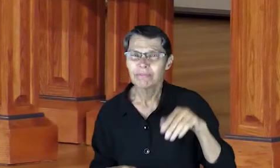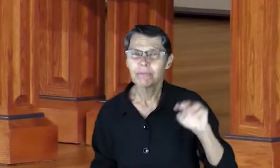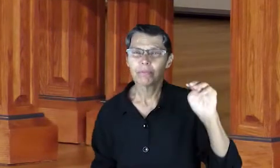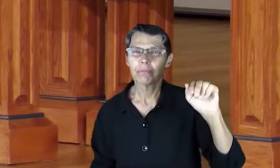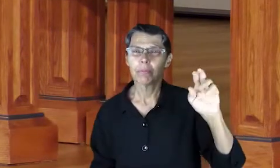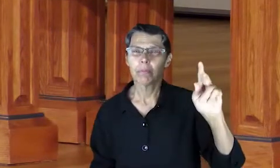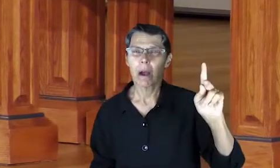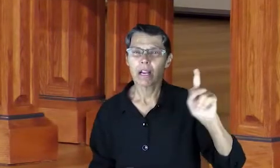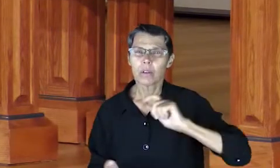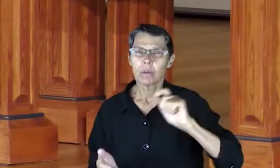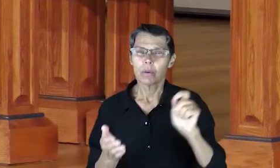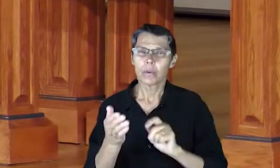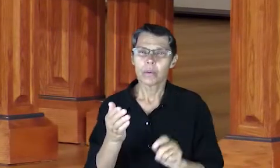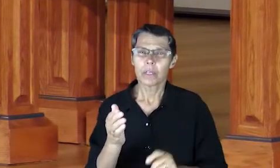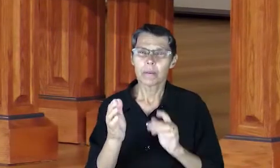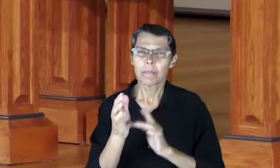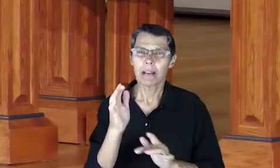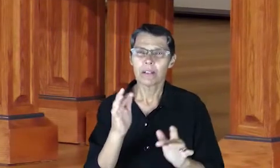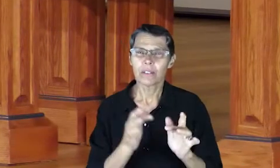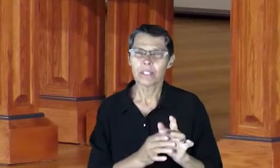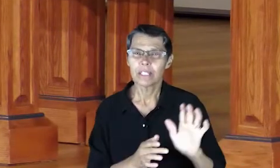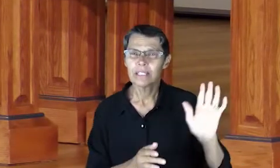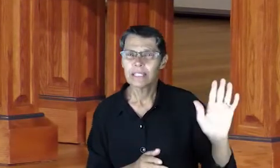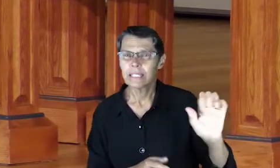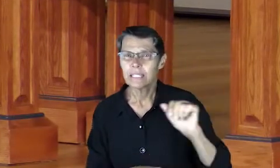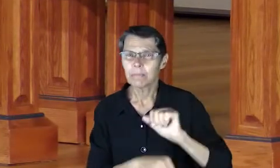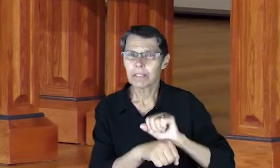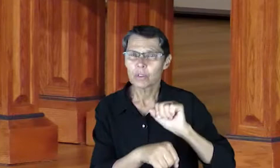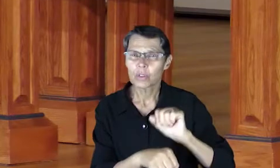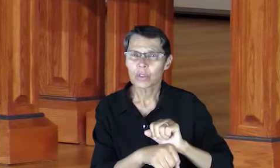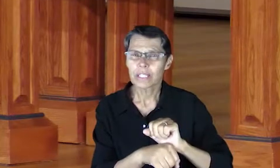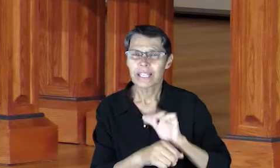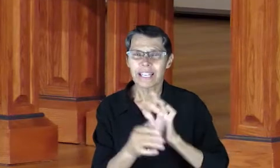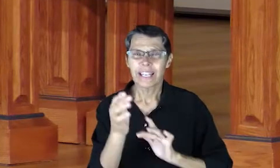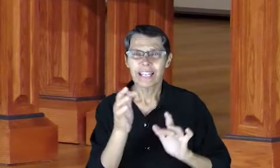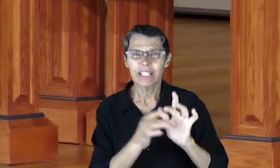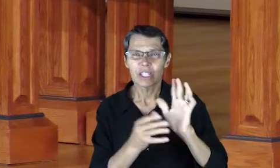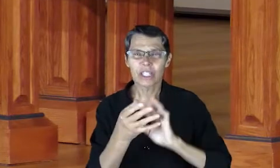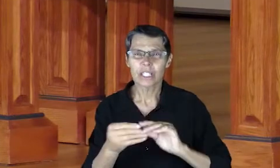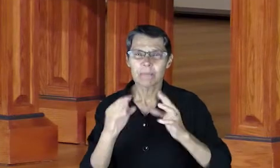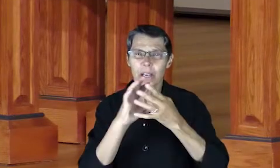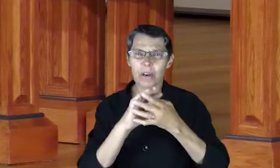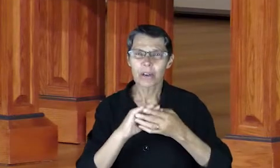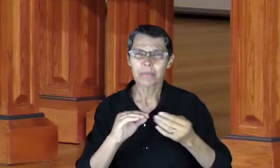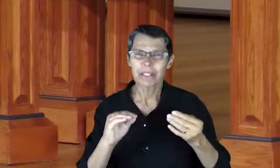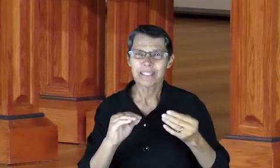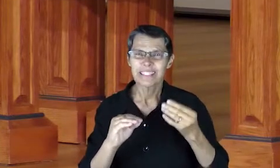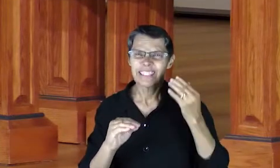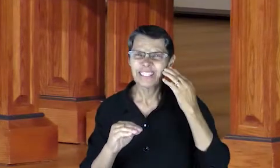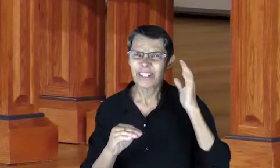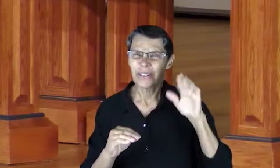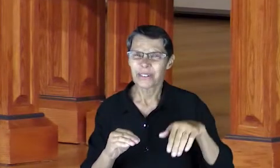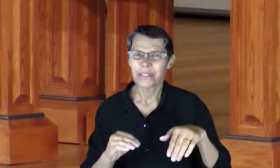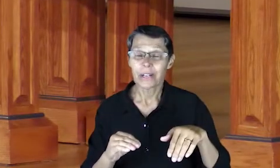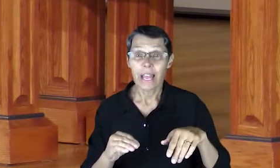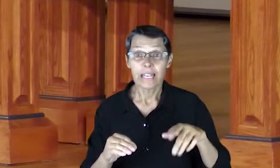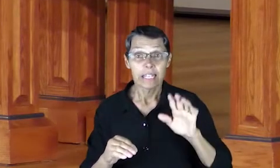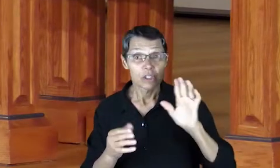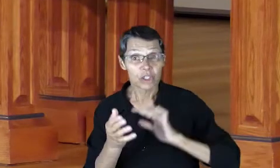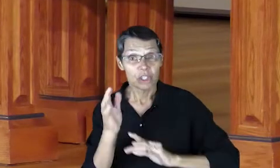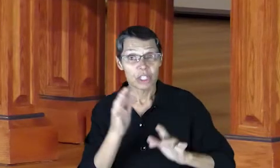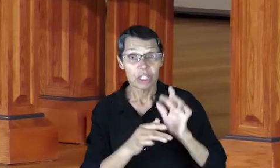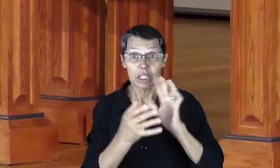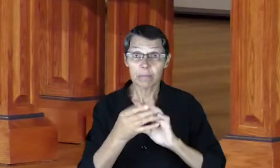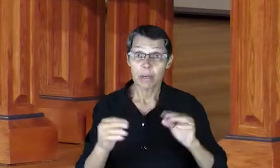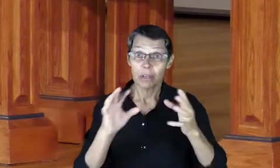the Gospel of Mark, and that he spoke to us through parables in the first chapter that we dealt with this summer.